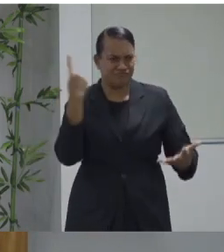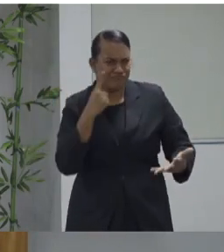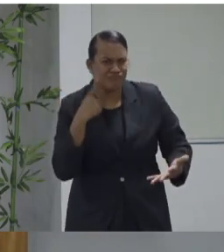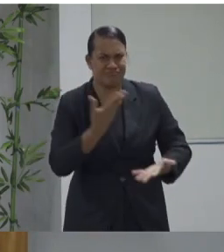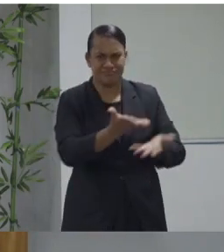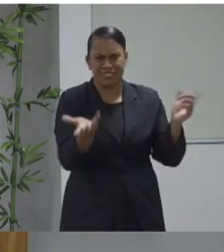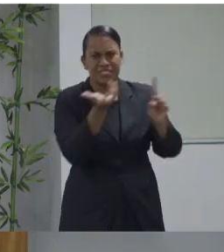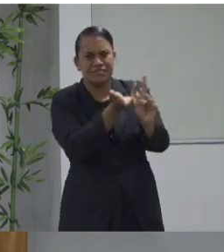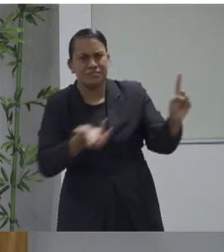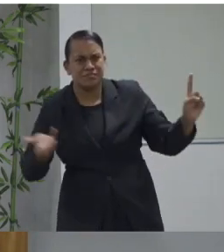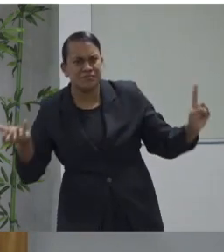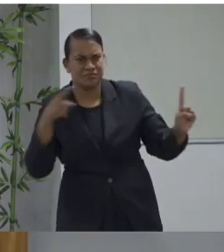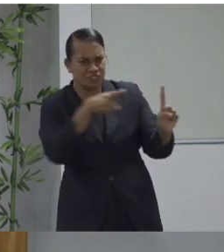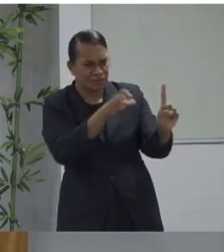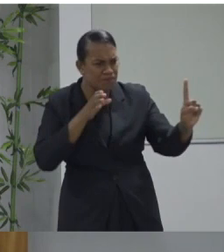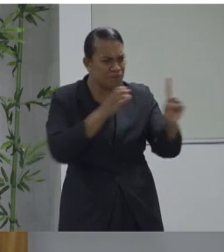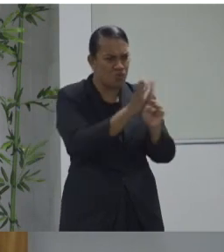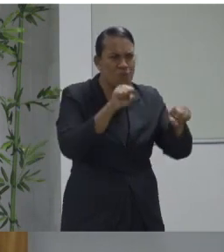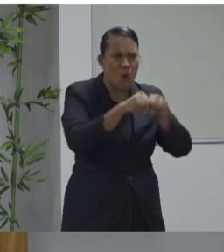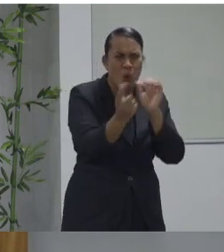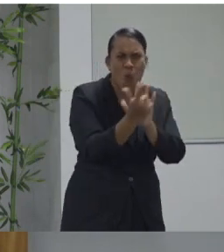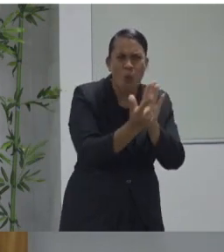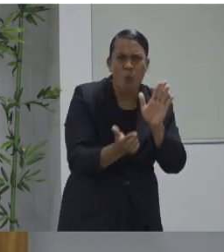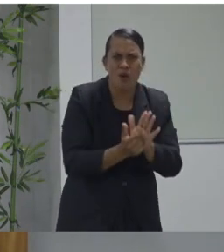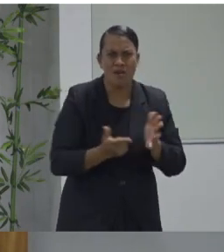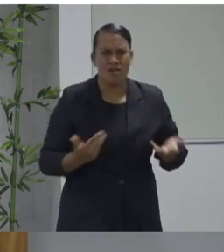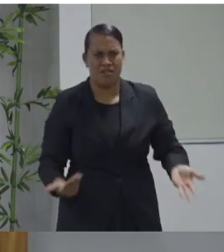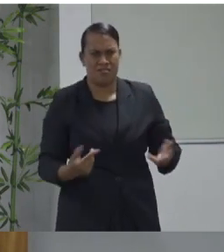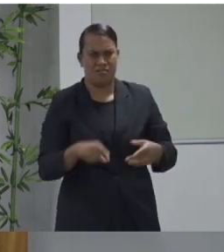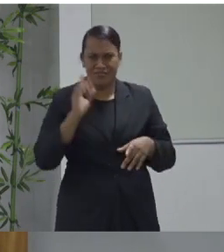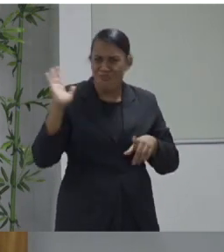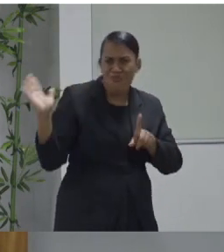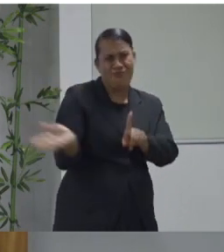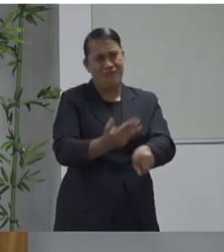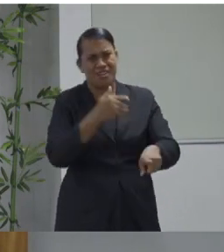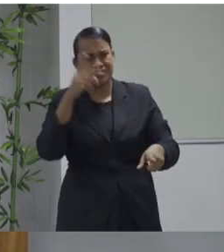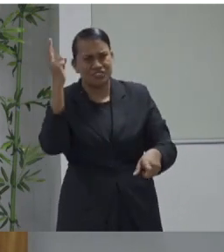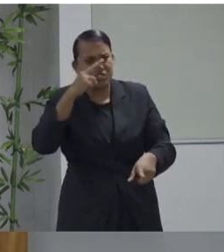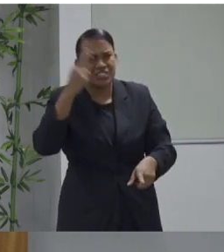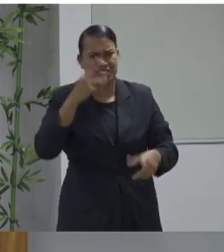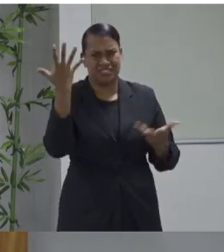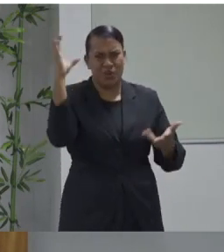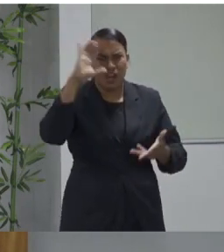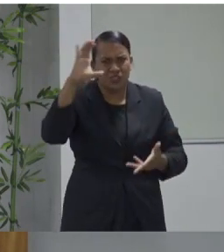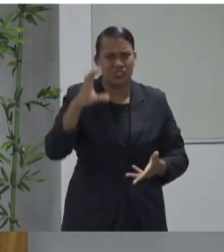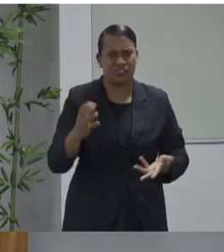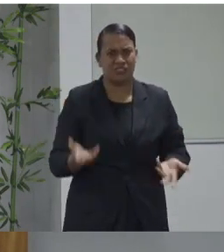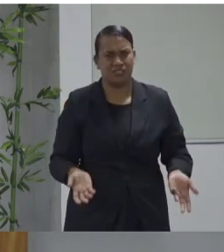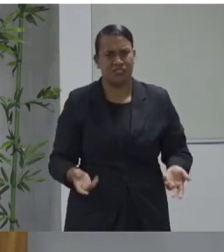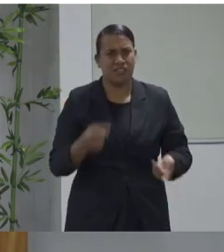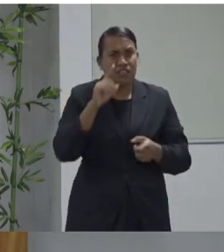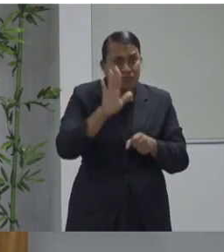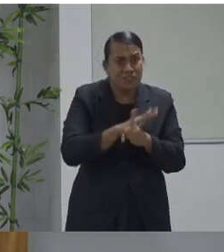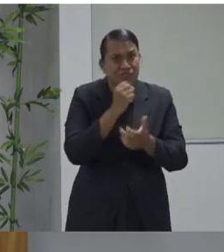break self-isolation because they put the nation at risk, but more importantly,